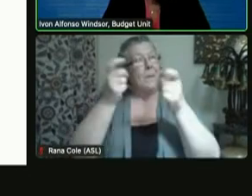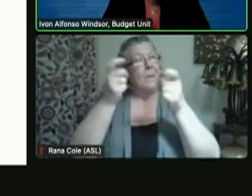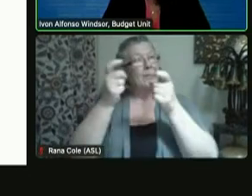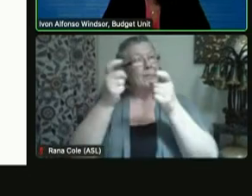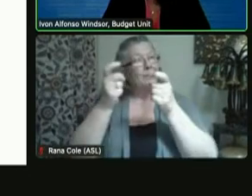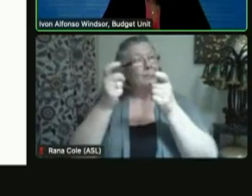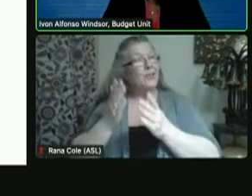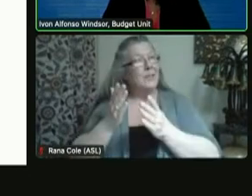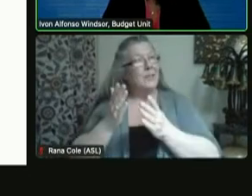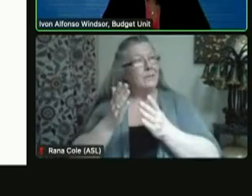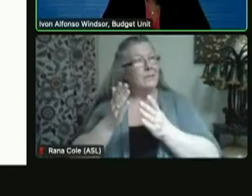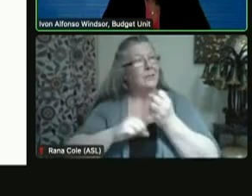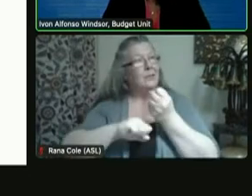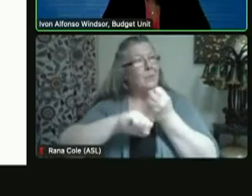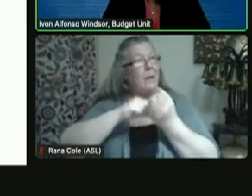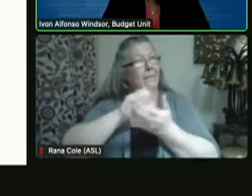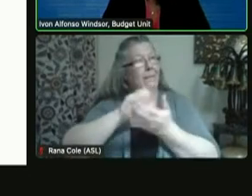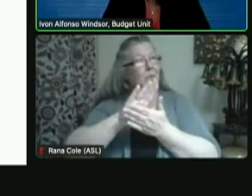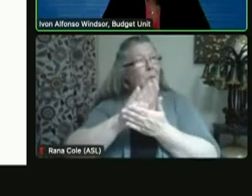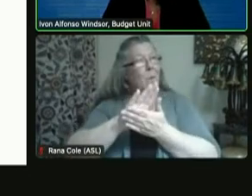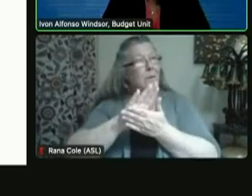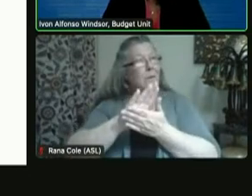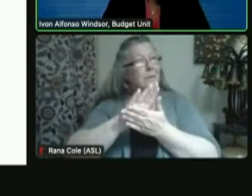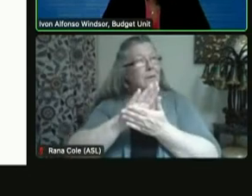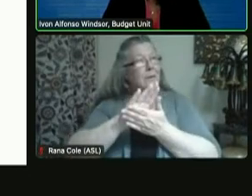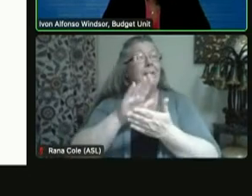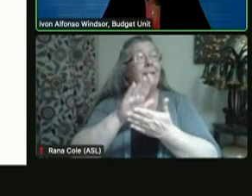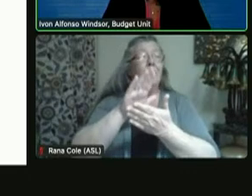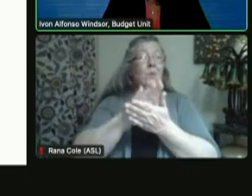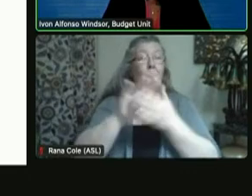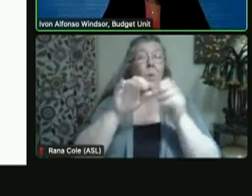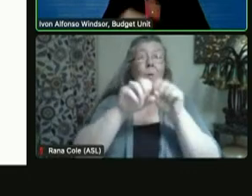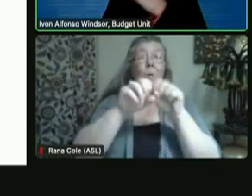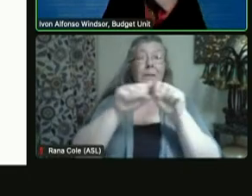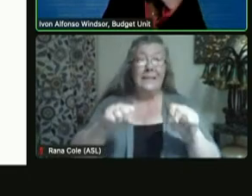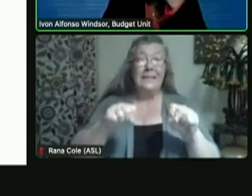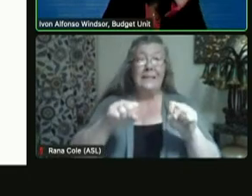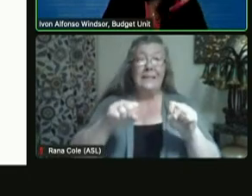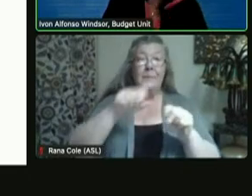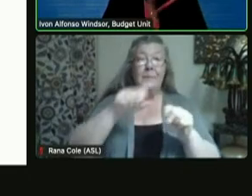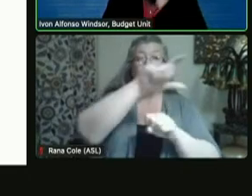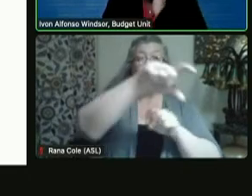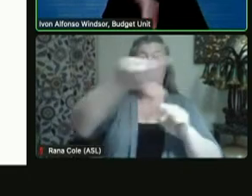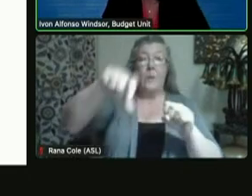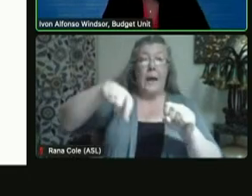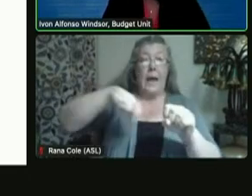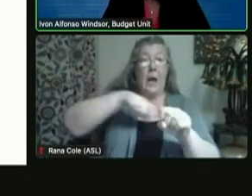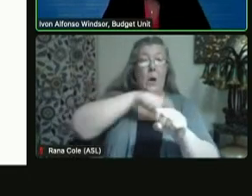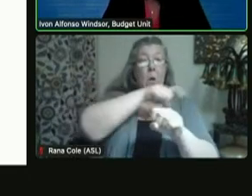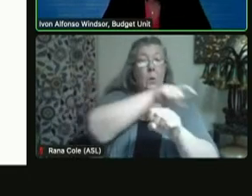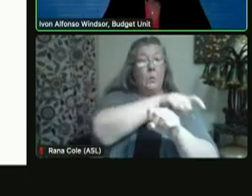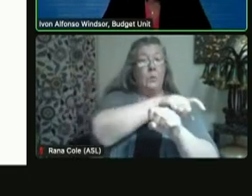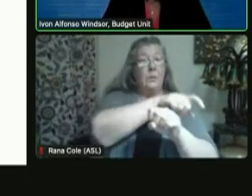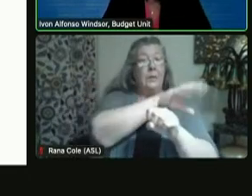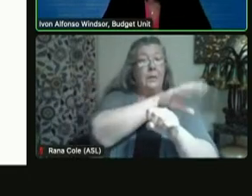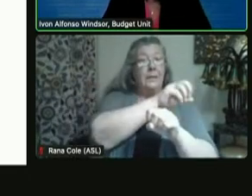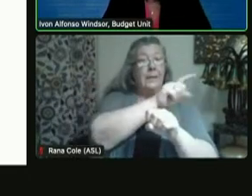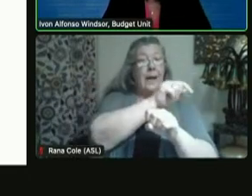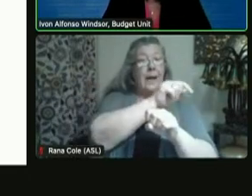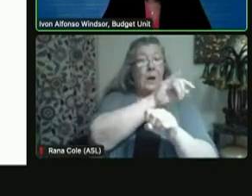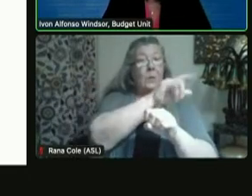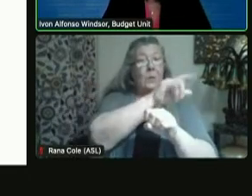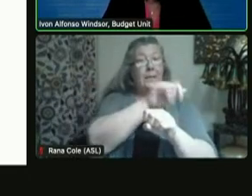you can see here, in school systems around Maryland, our surrounding counties, and Arundel is